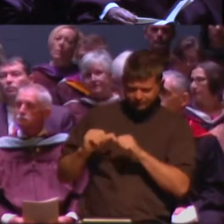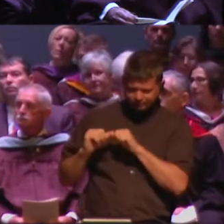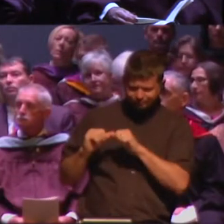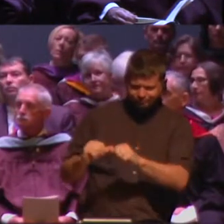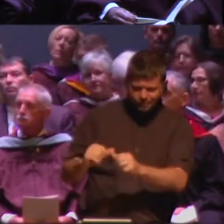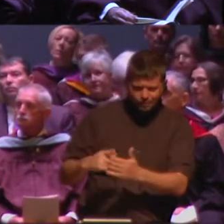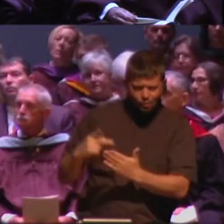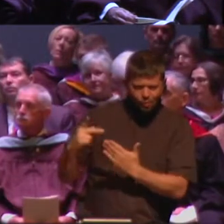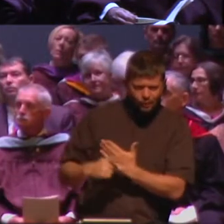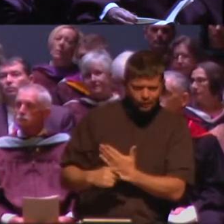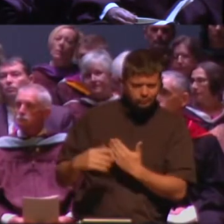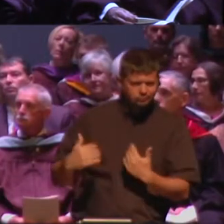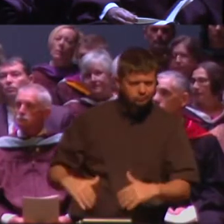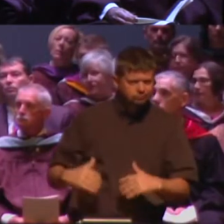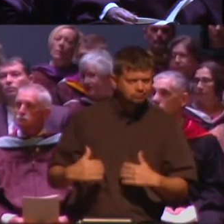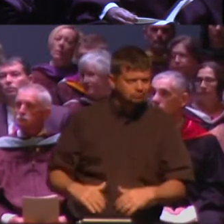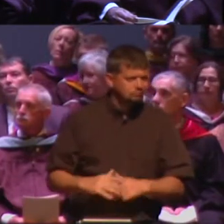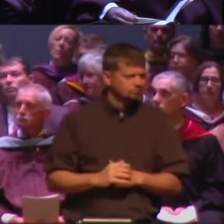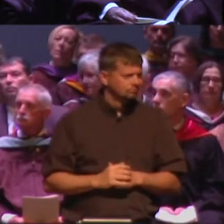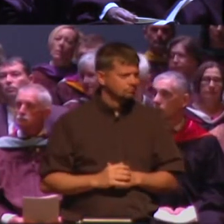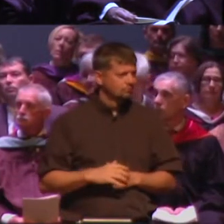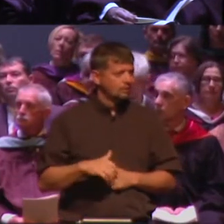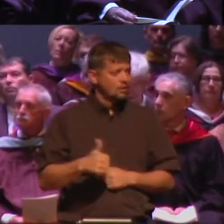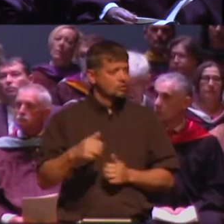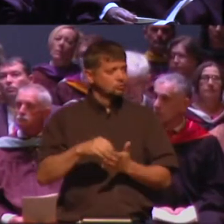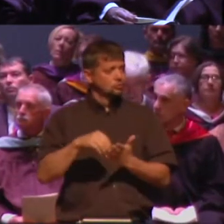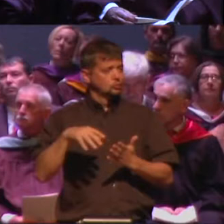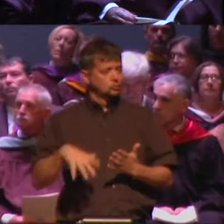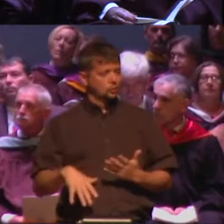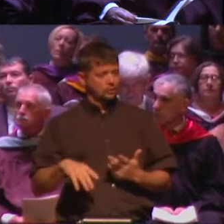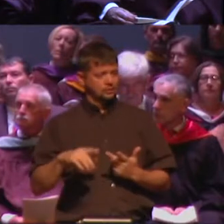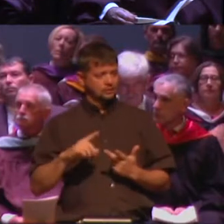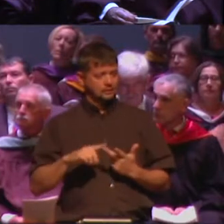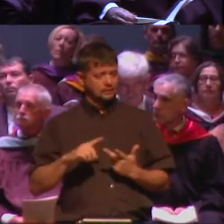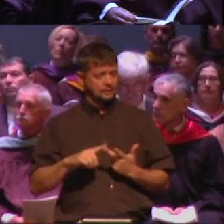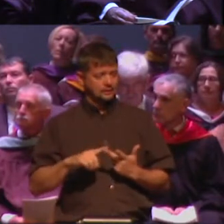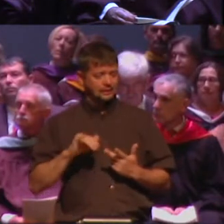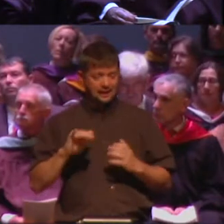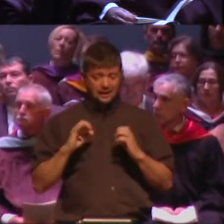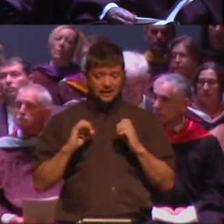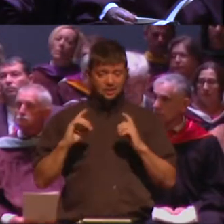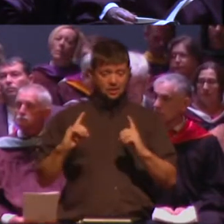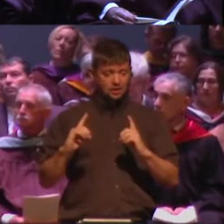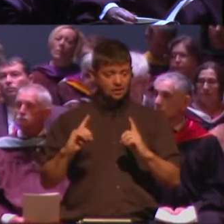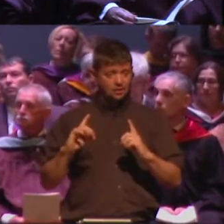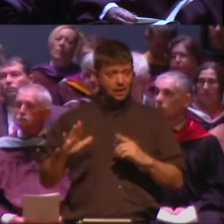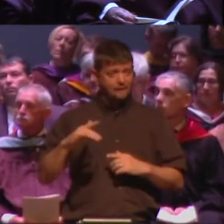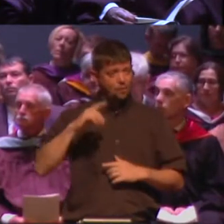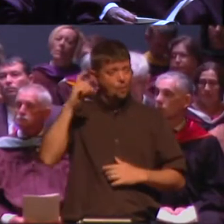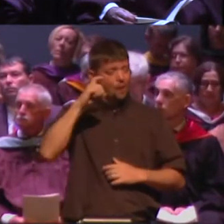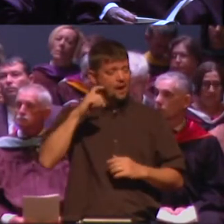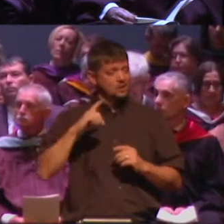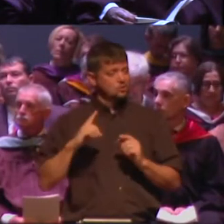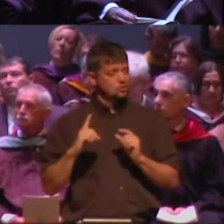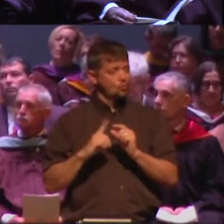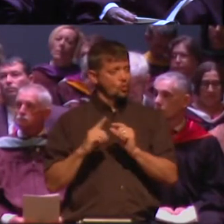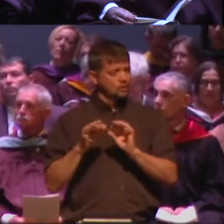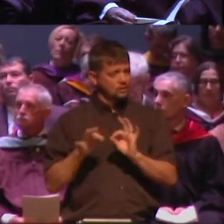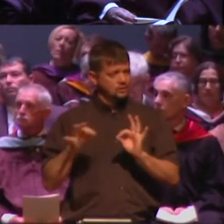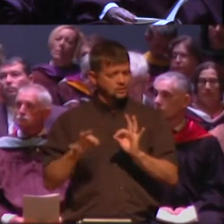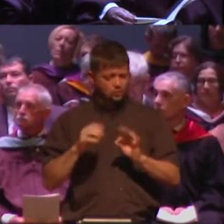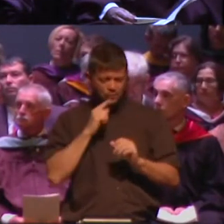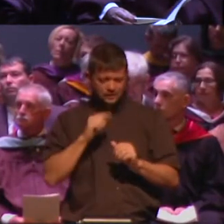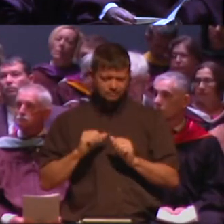program." Another shared that this educator's compassion and choice of wise words is pushing me to